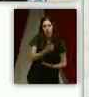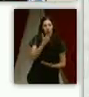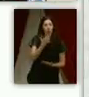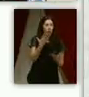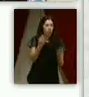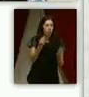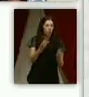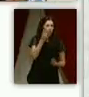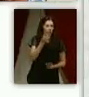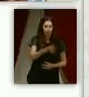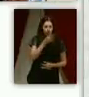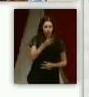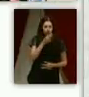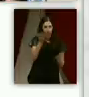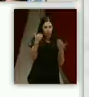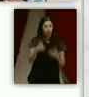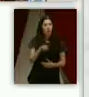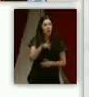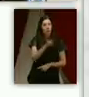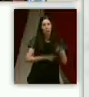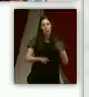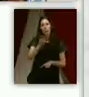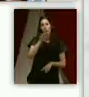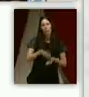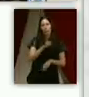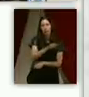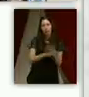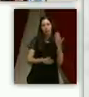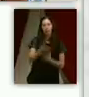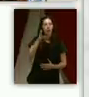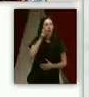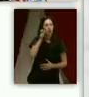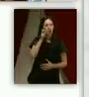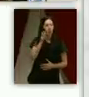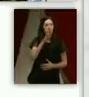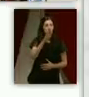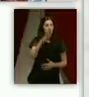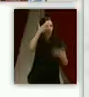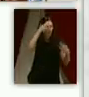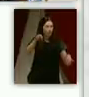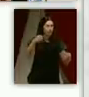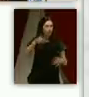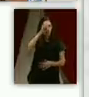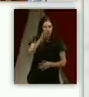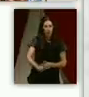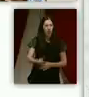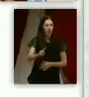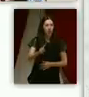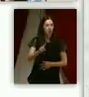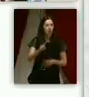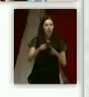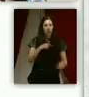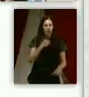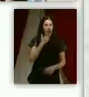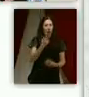LED notifications, but some others are not. And this is difficult for someone with